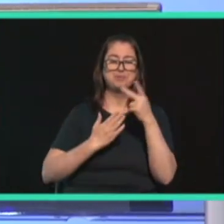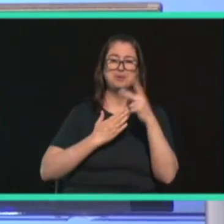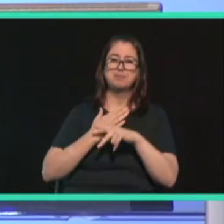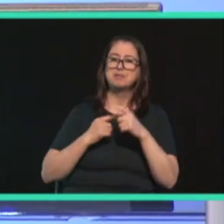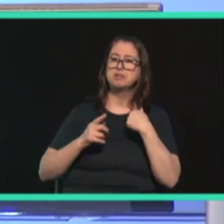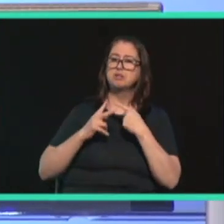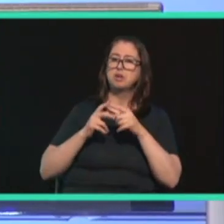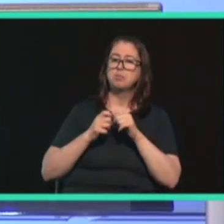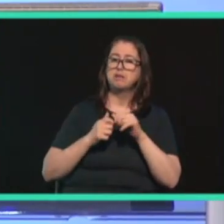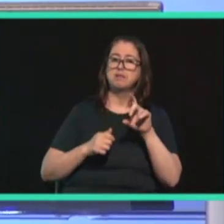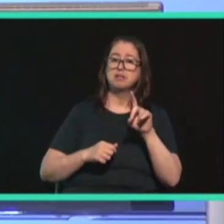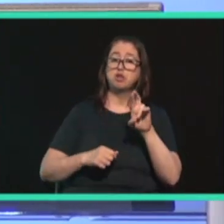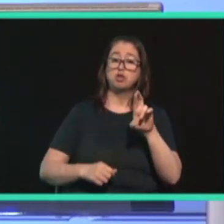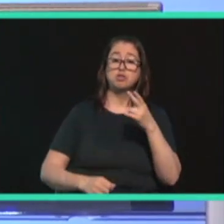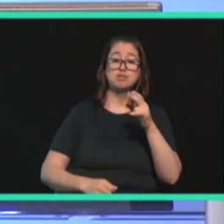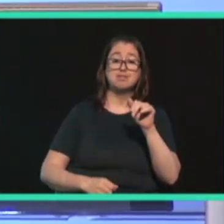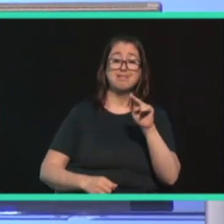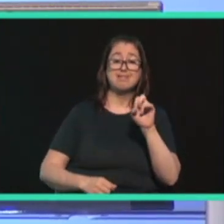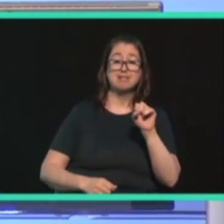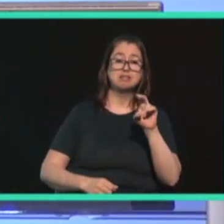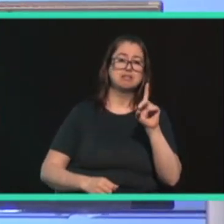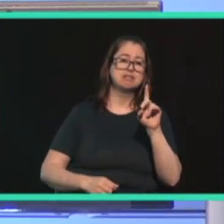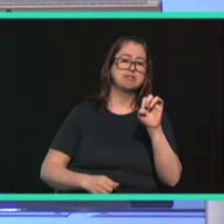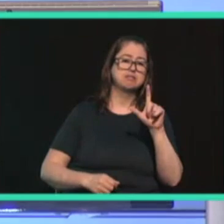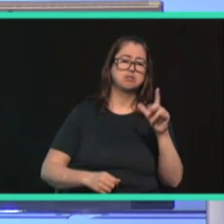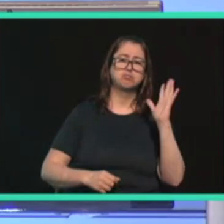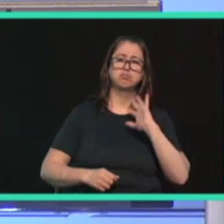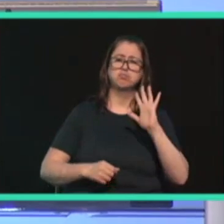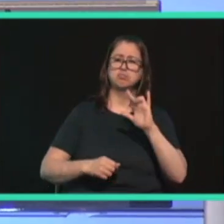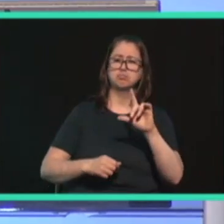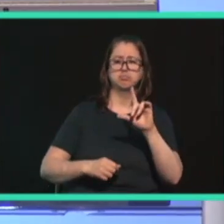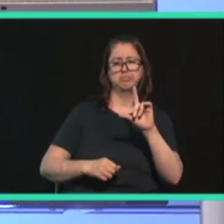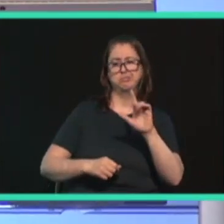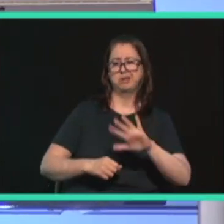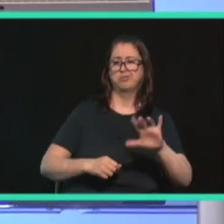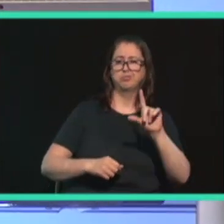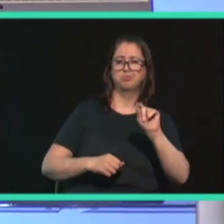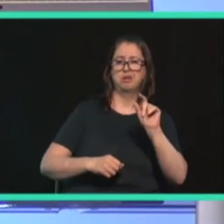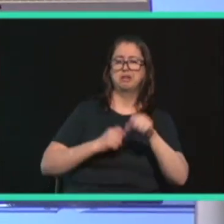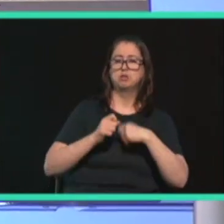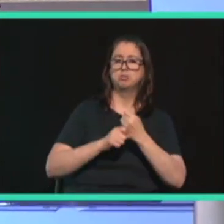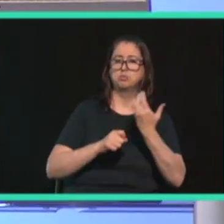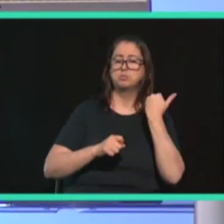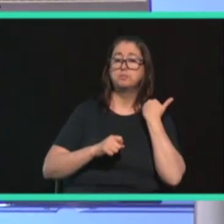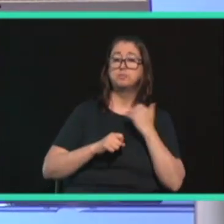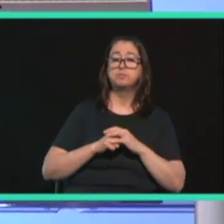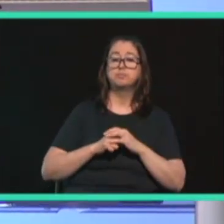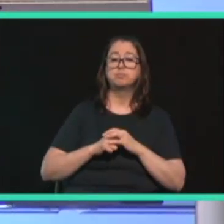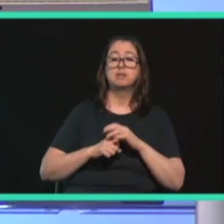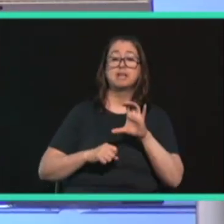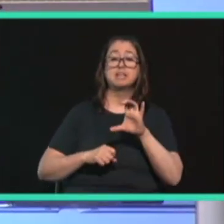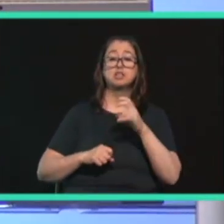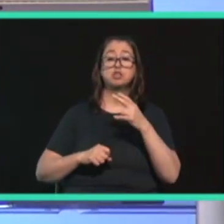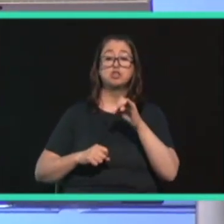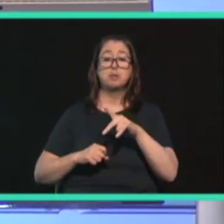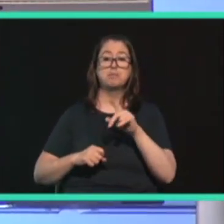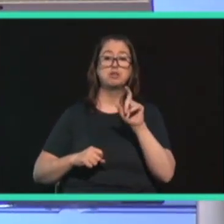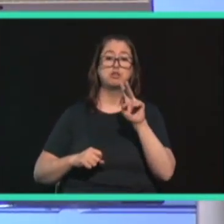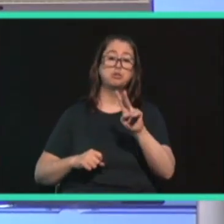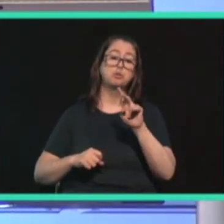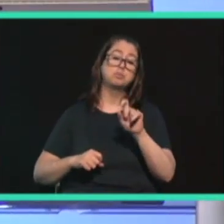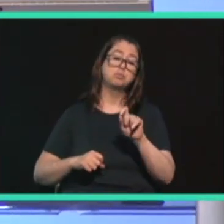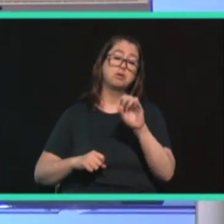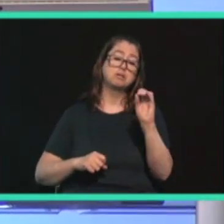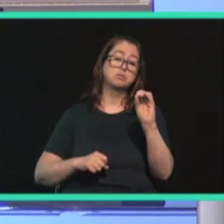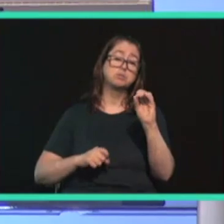with Dr. Hansdale founding the program over 20 years ago. CHIP 2.0 was